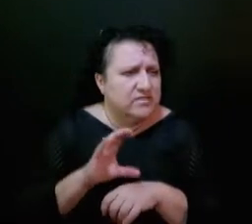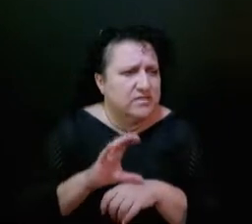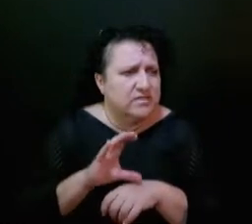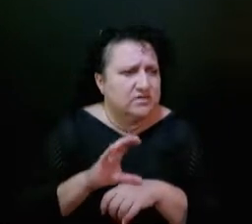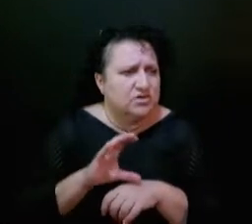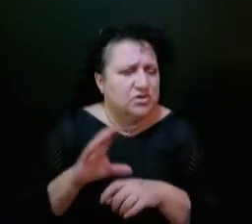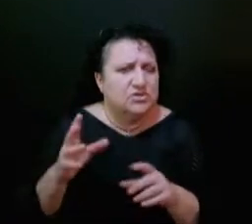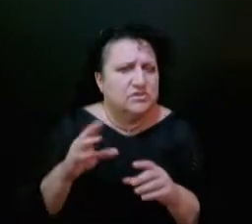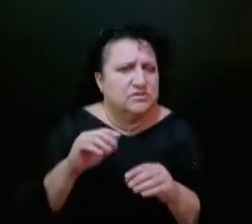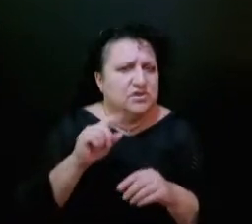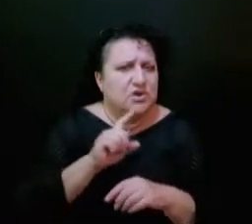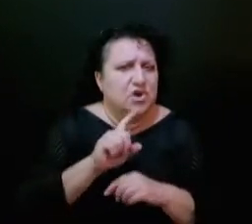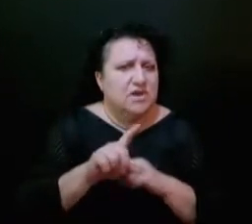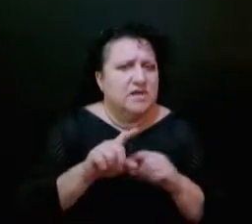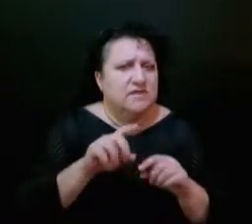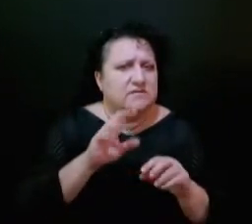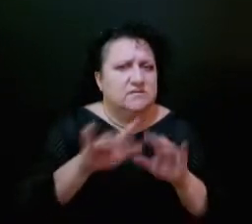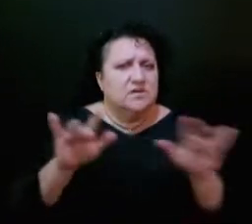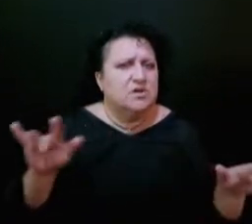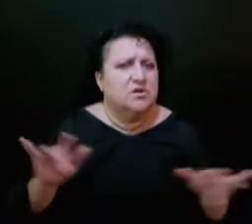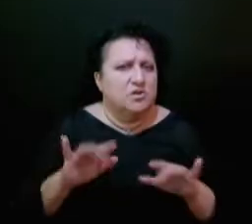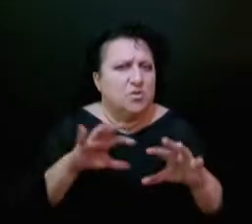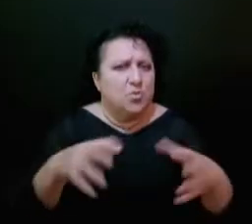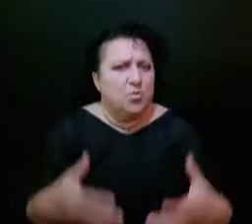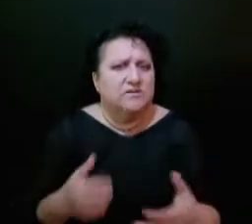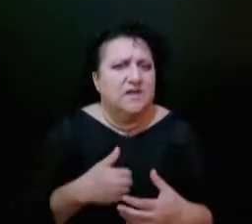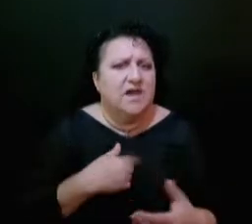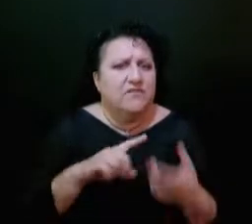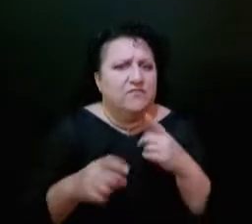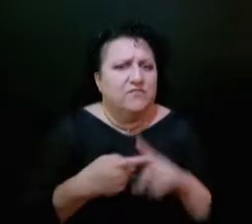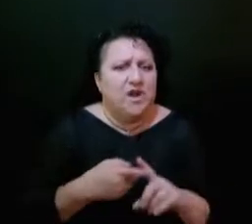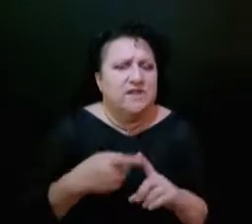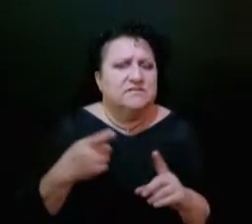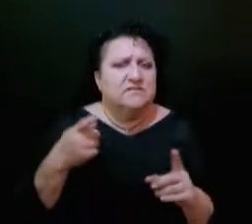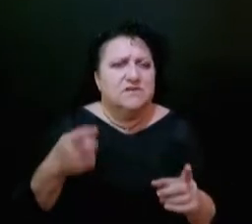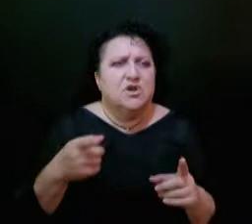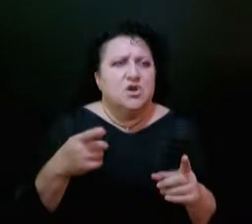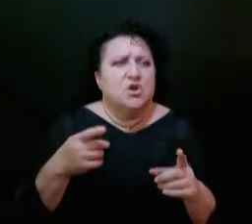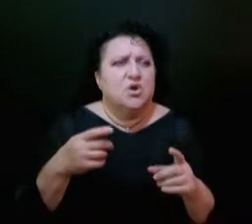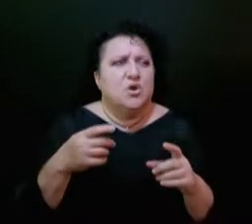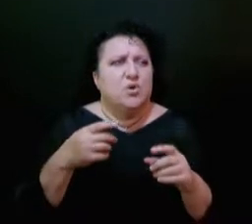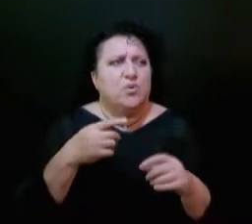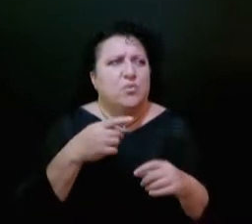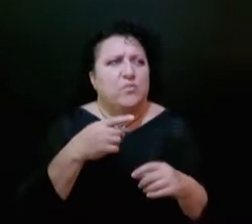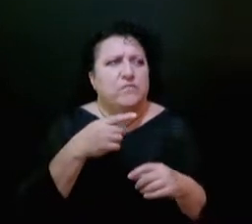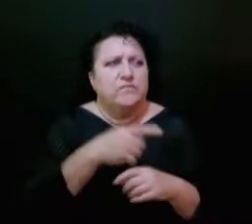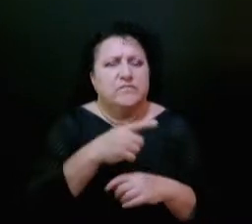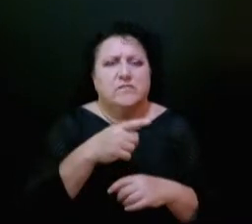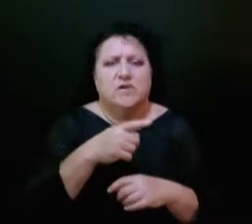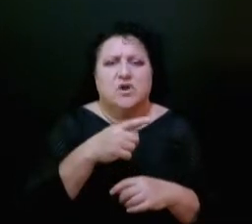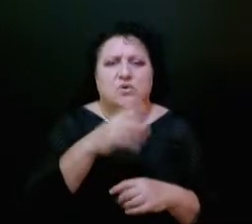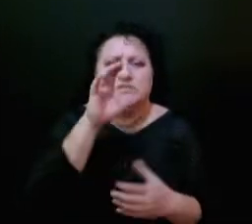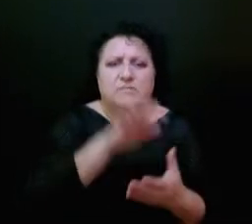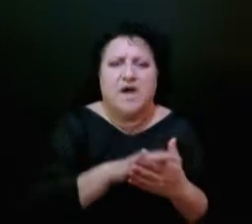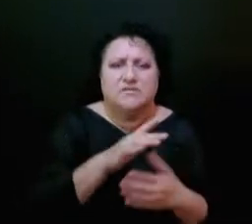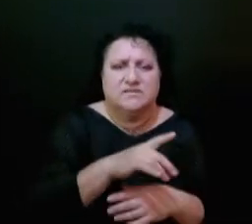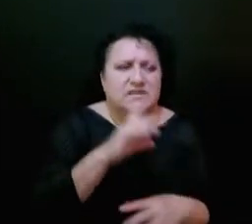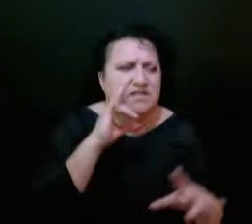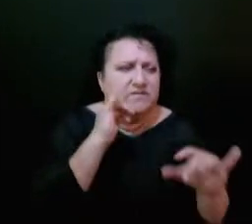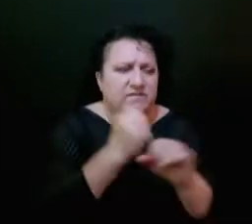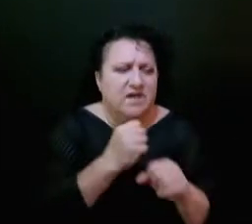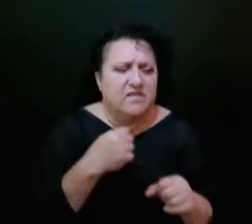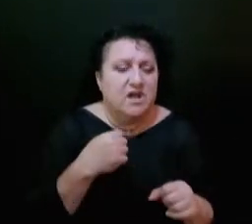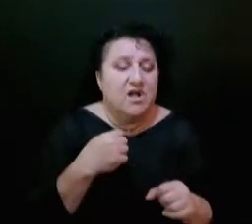have a friend whose spouse is in another faith. And one of the things that they found was that whenever something good